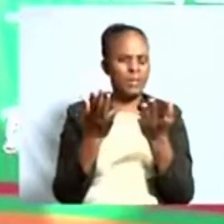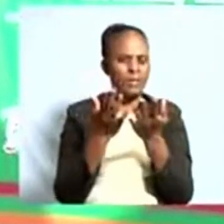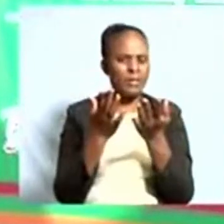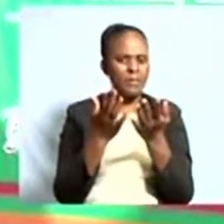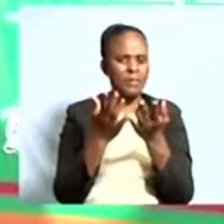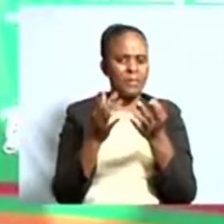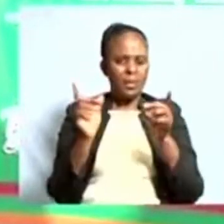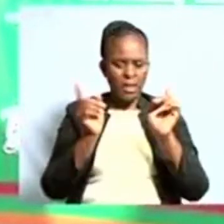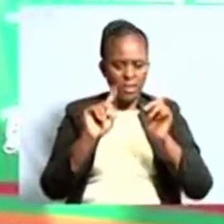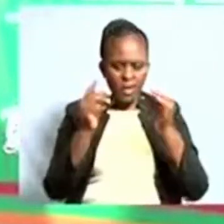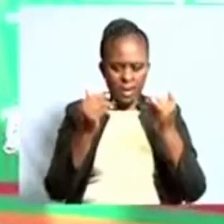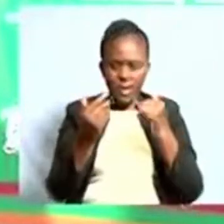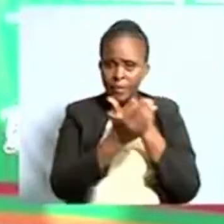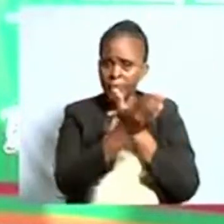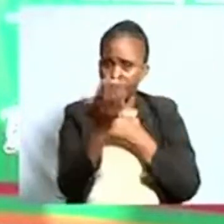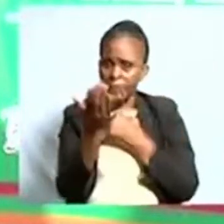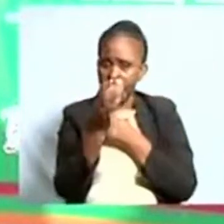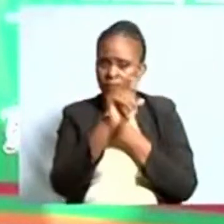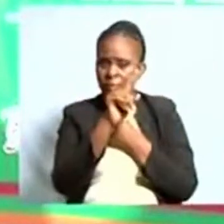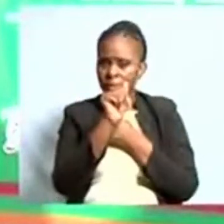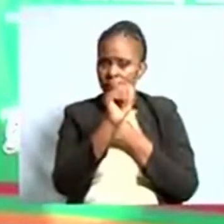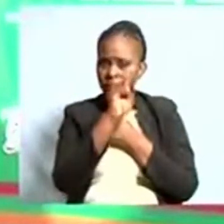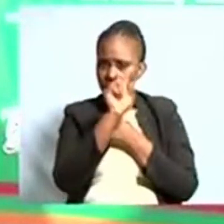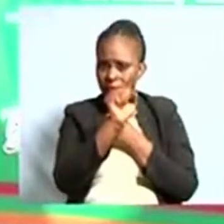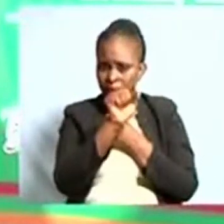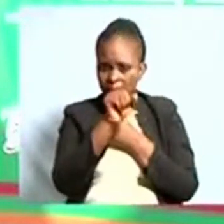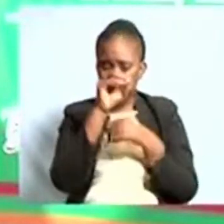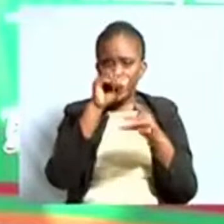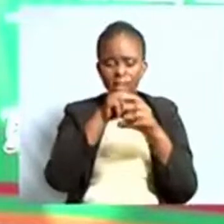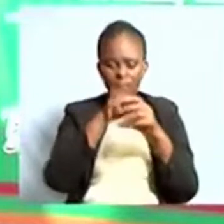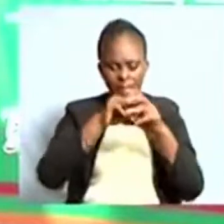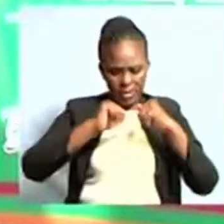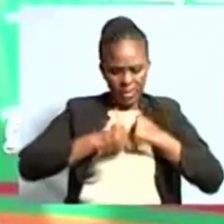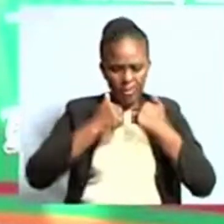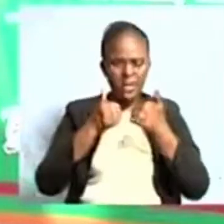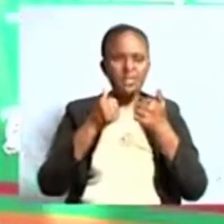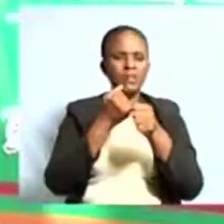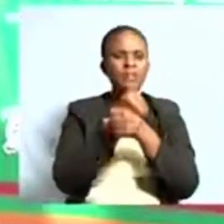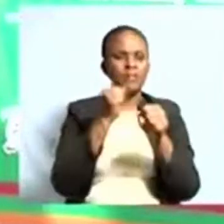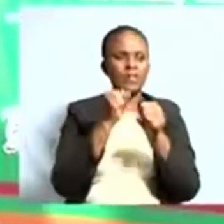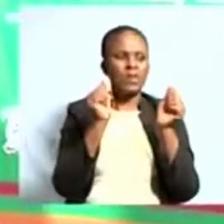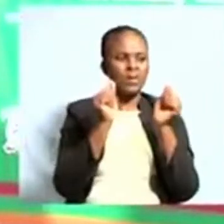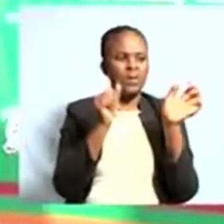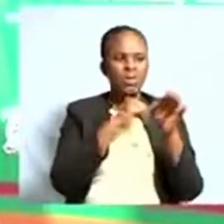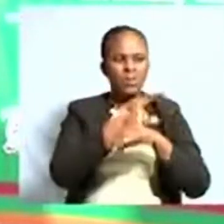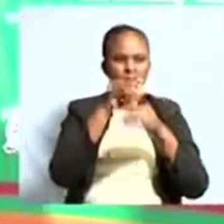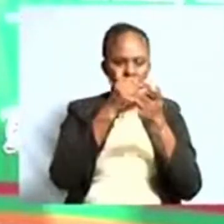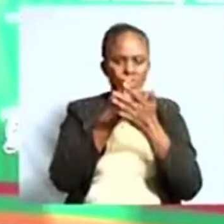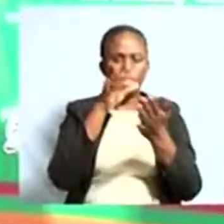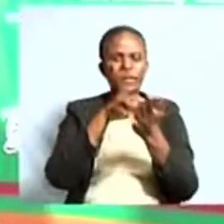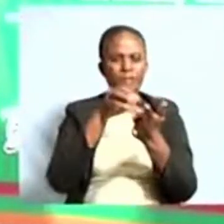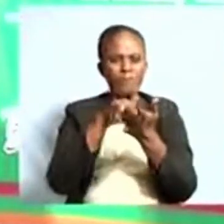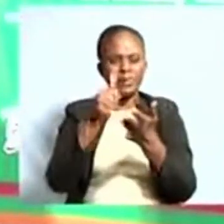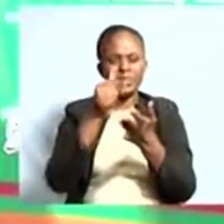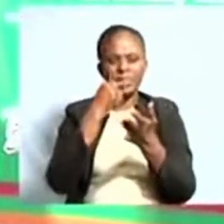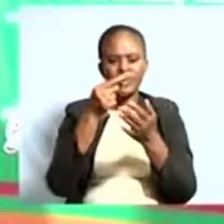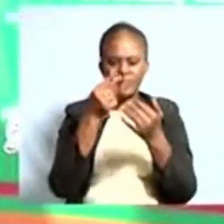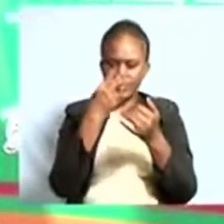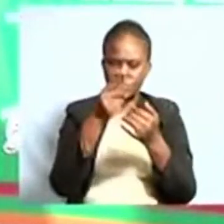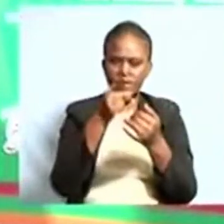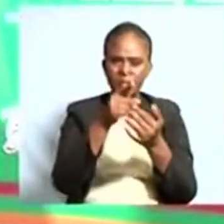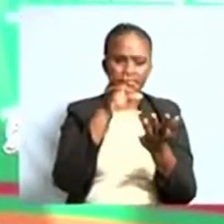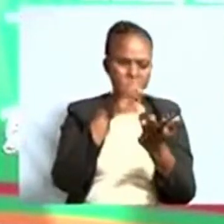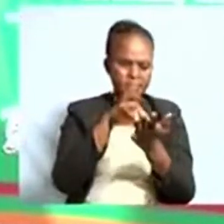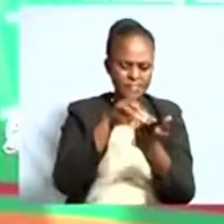where these like ZABs come in. So we hand over those cases to them to say, look at this